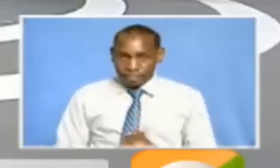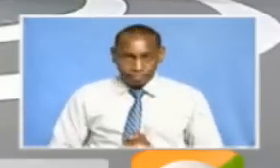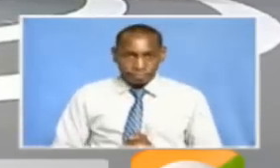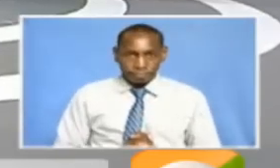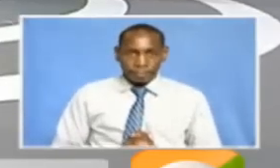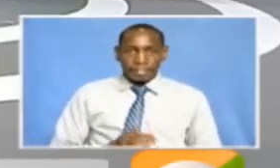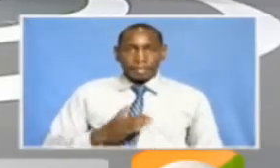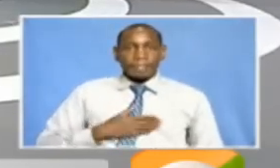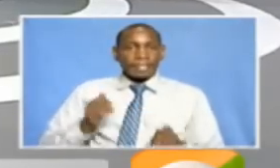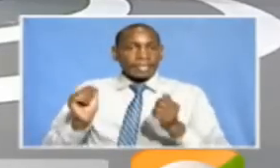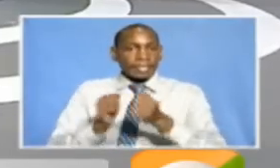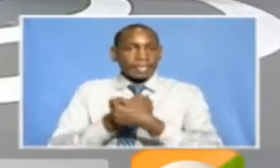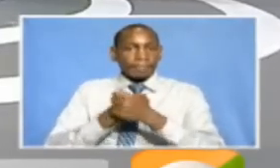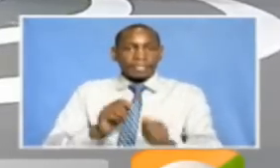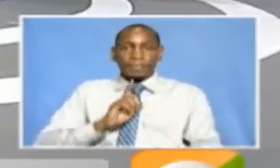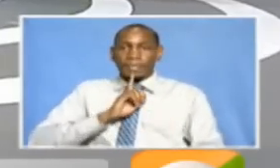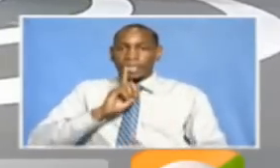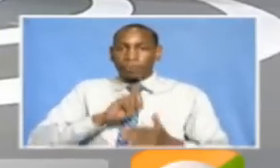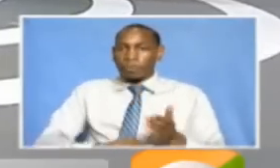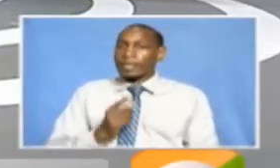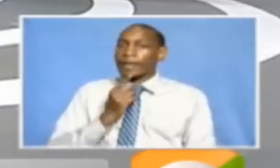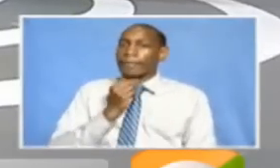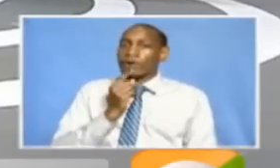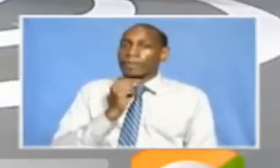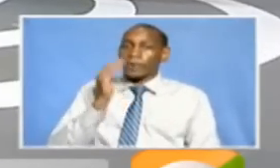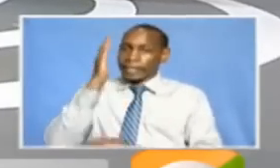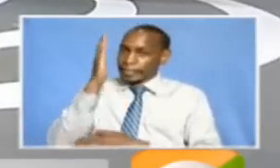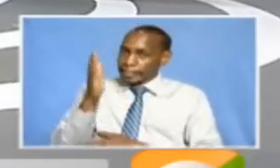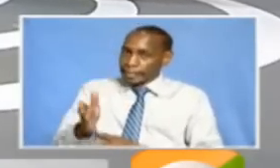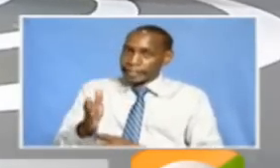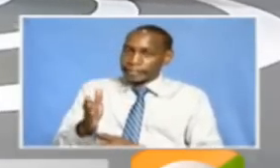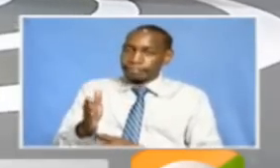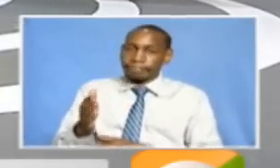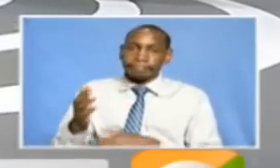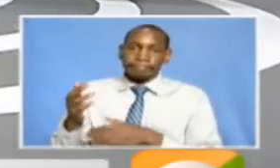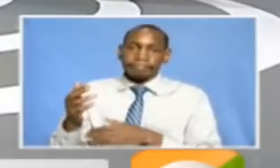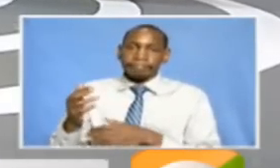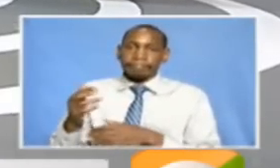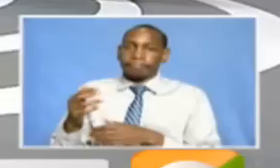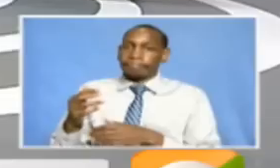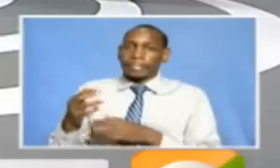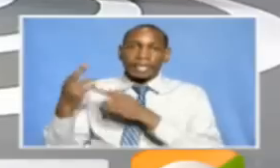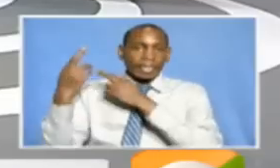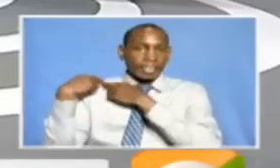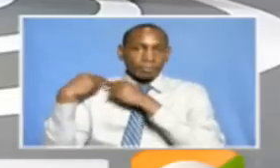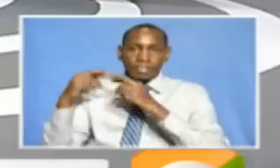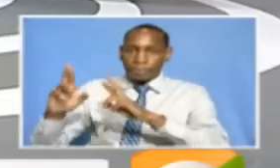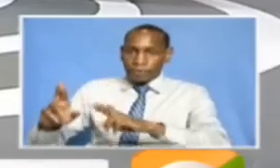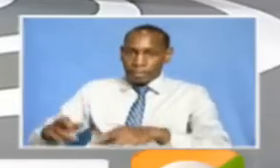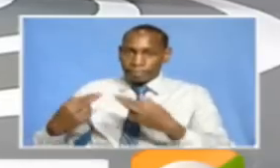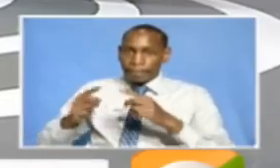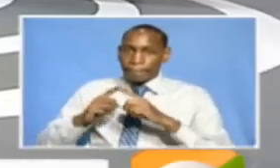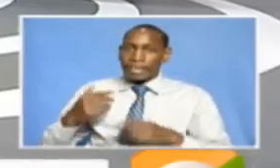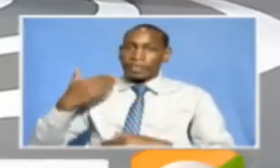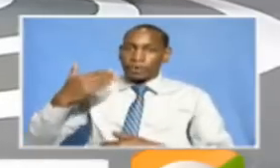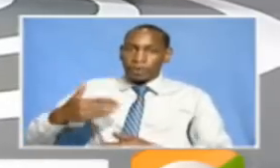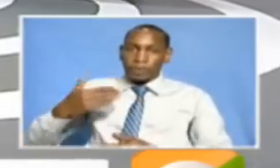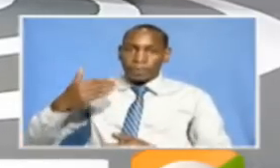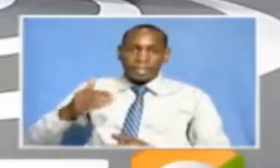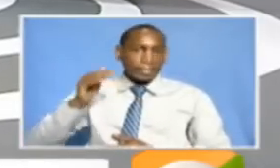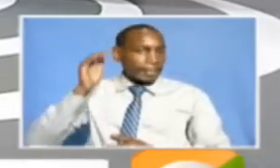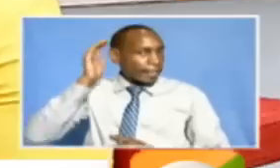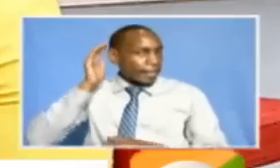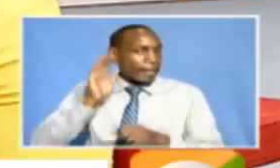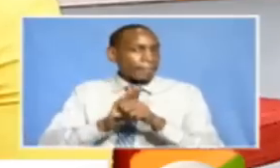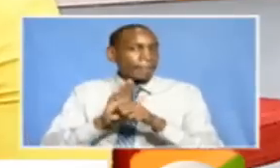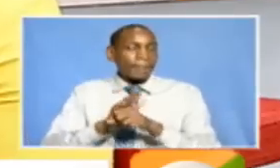would not say that the boy is automatically labeled as the perpetrator, but more often than not, we've had many boys